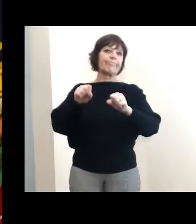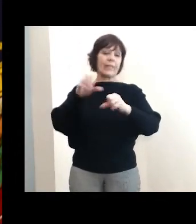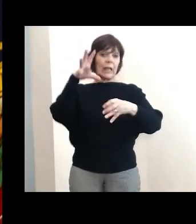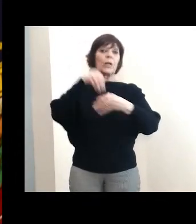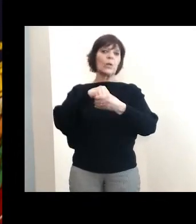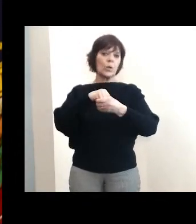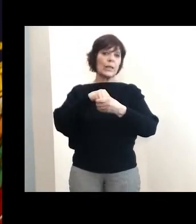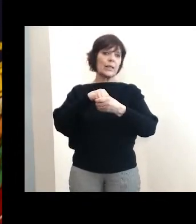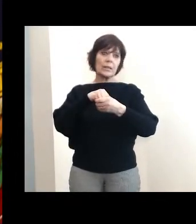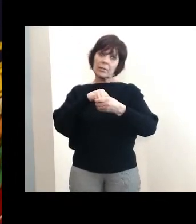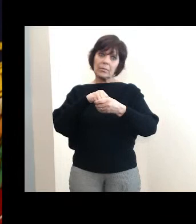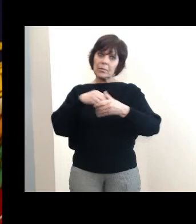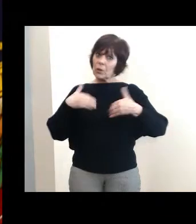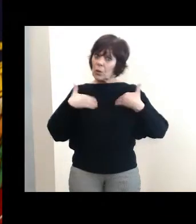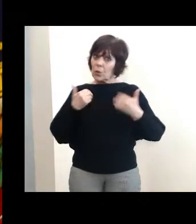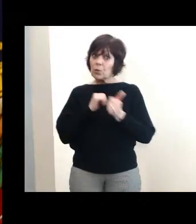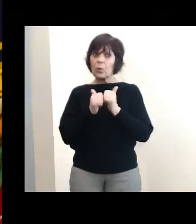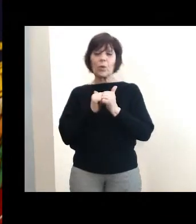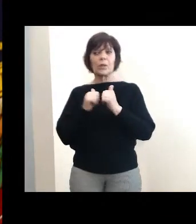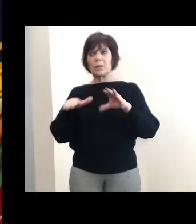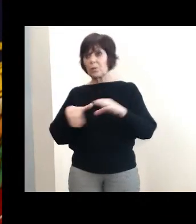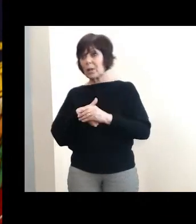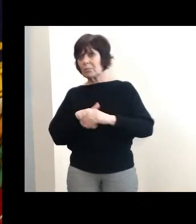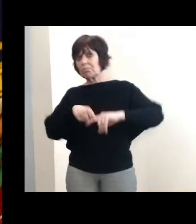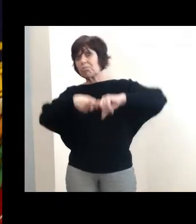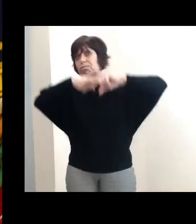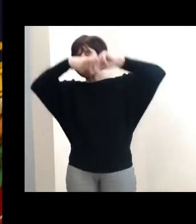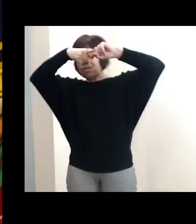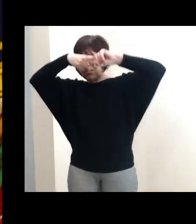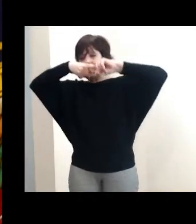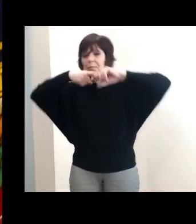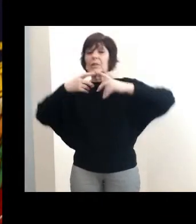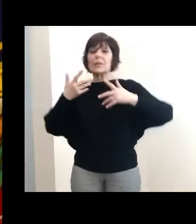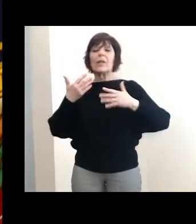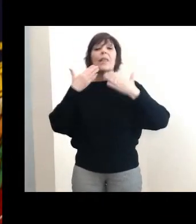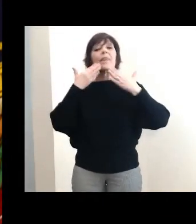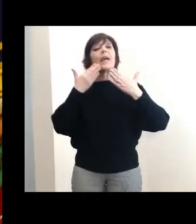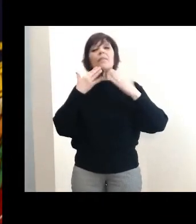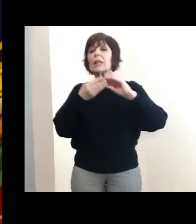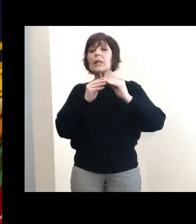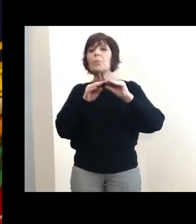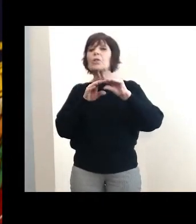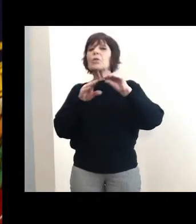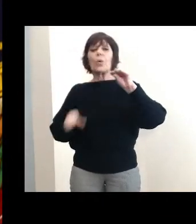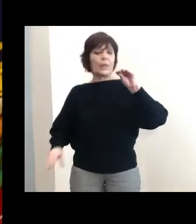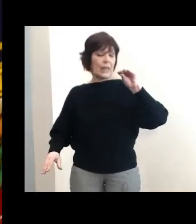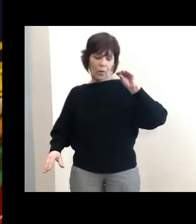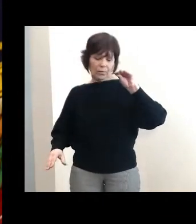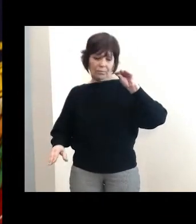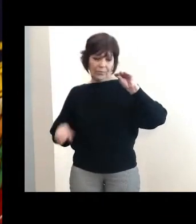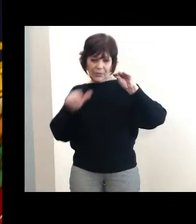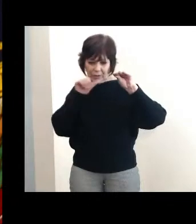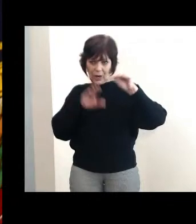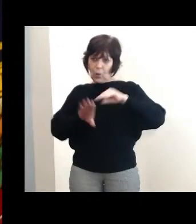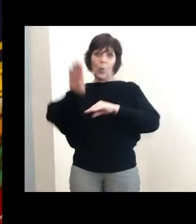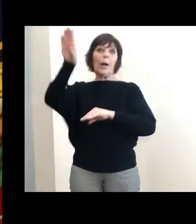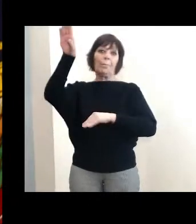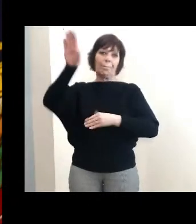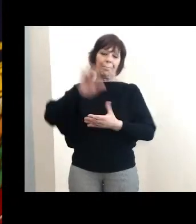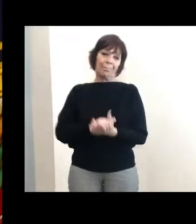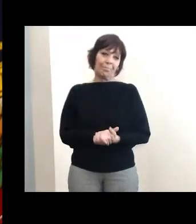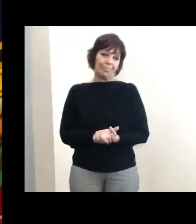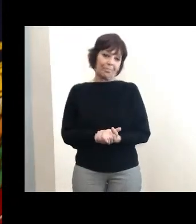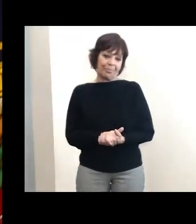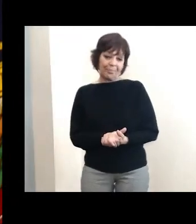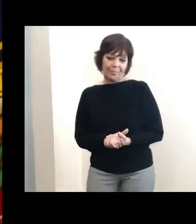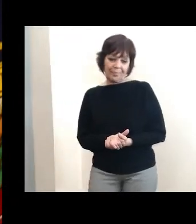youth sports, including weddings and the like. So thankfully our numbers are going down. That's where the direction we want to continue to